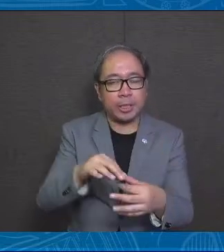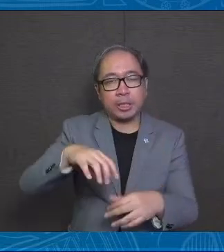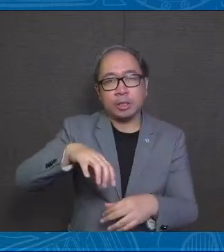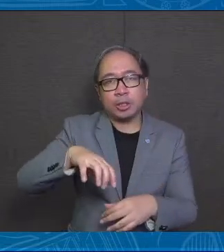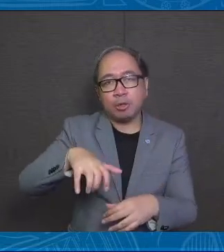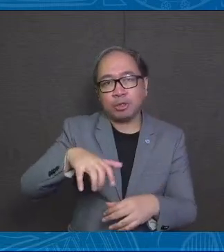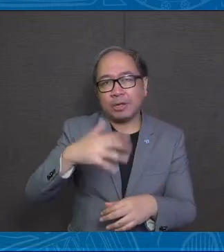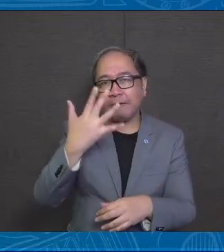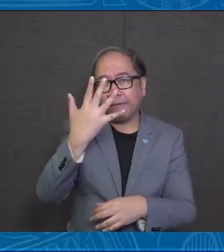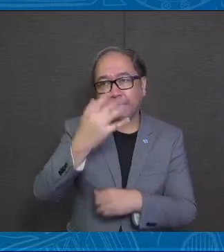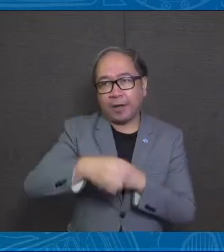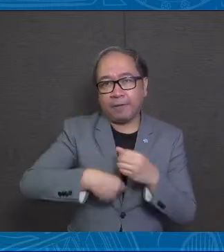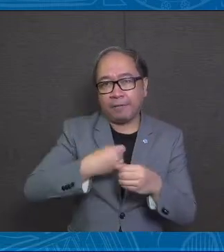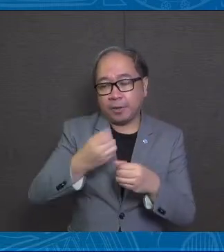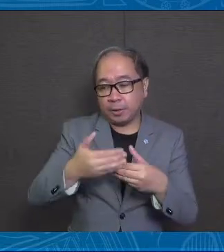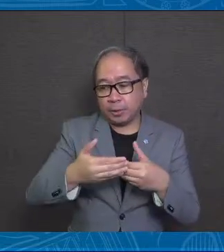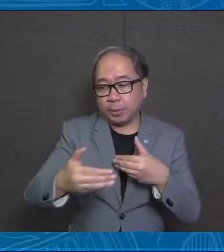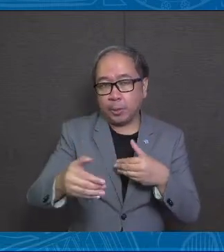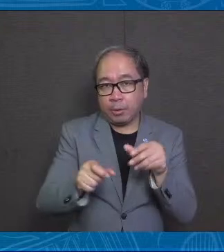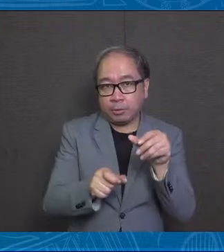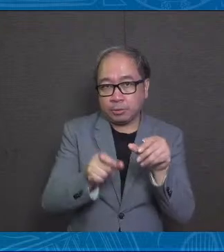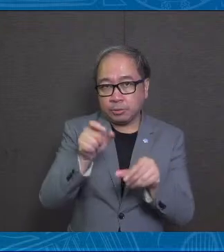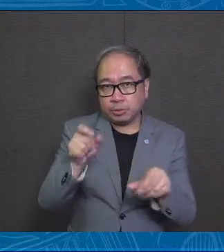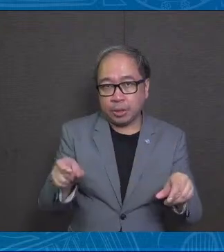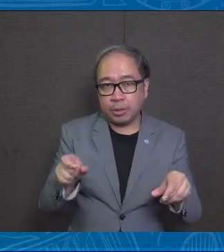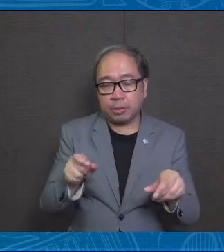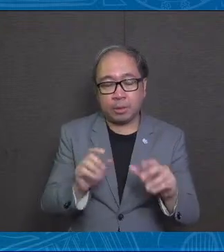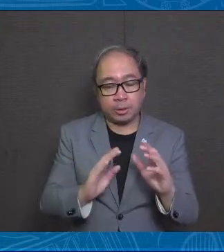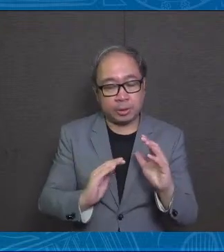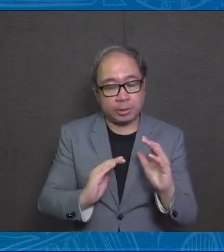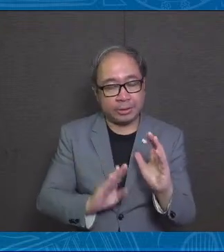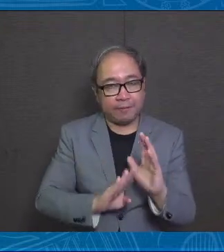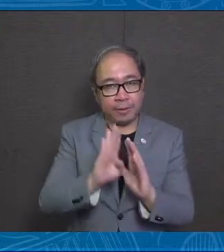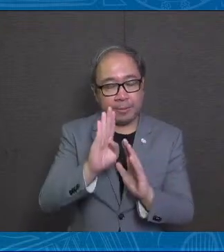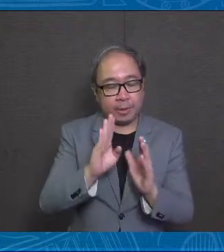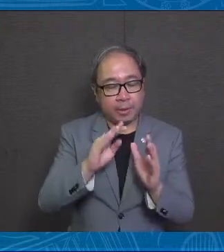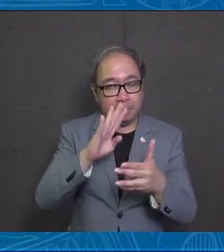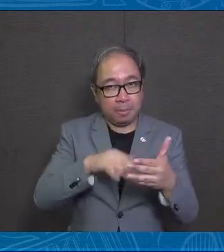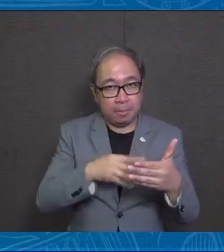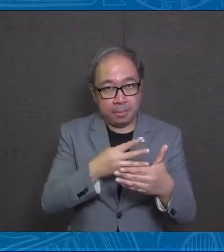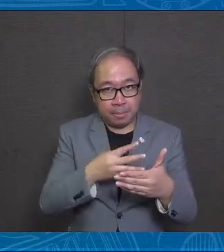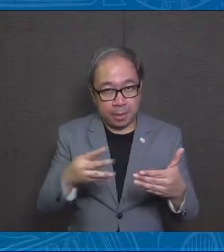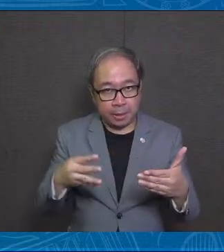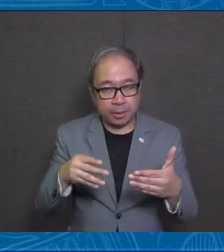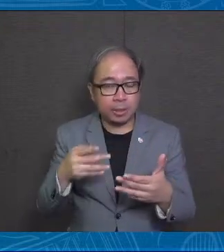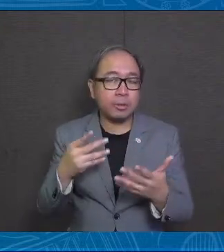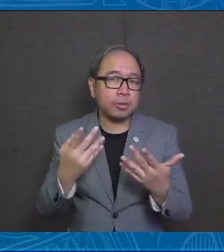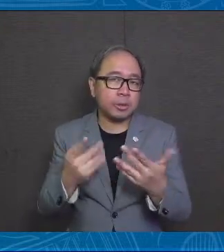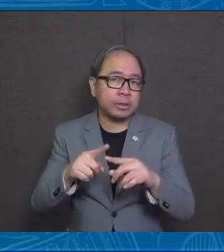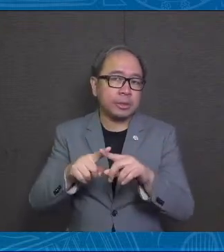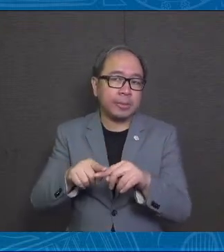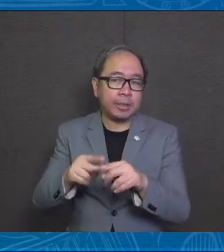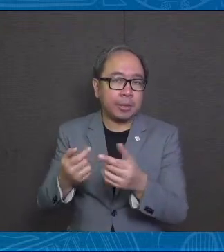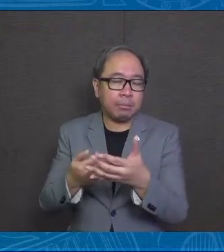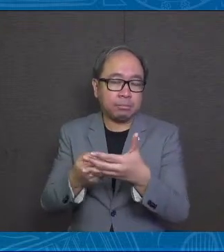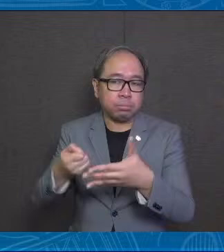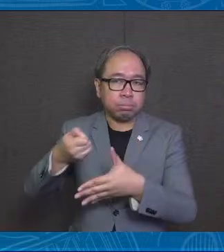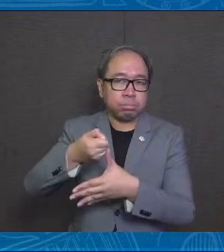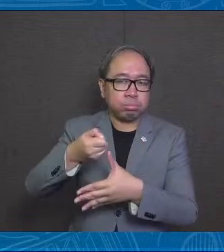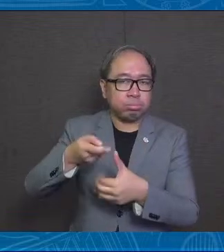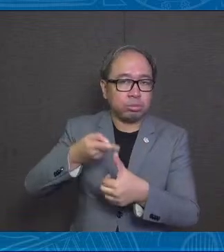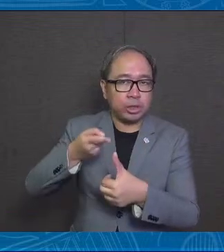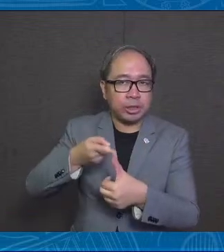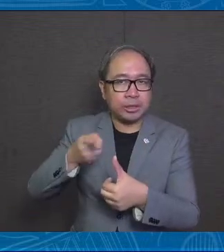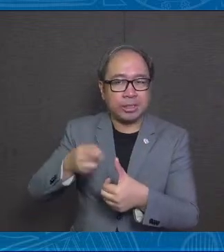plan. And we need to base on the priorities, objective, and work plan.